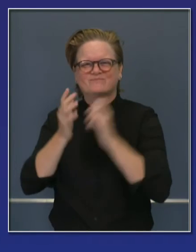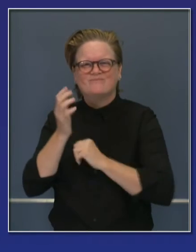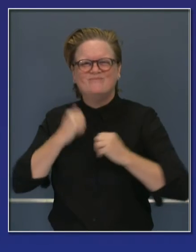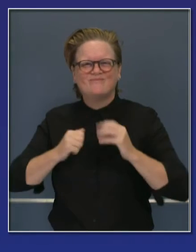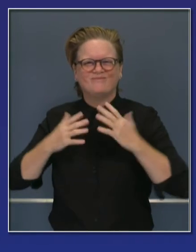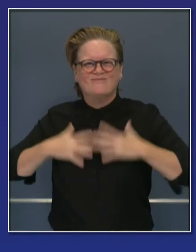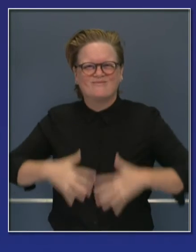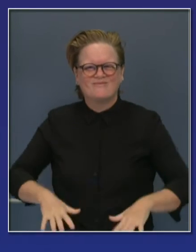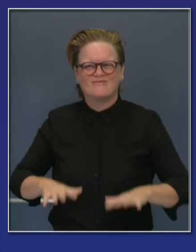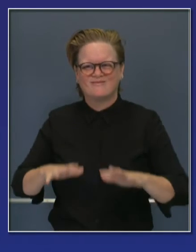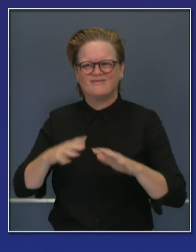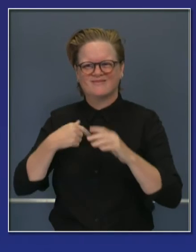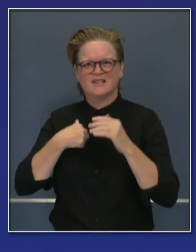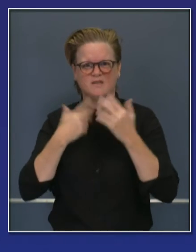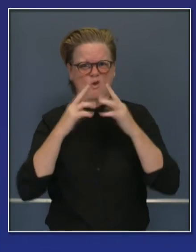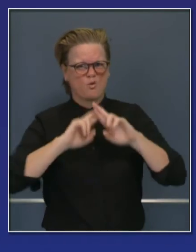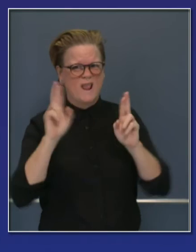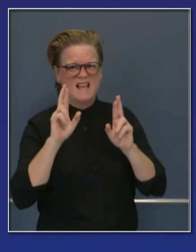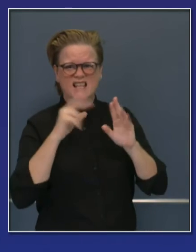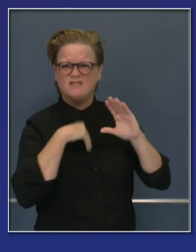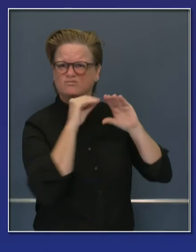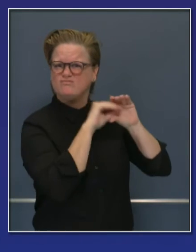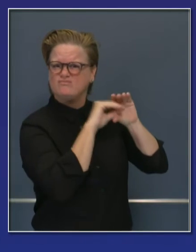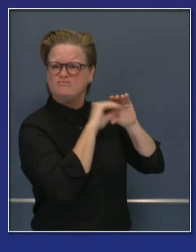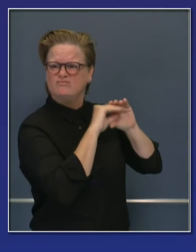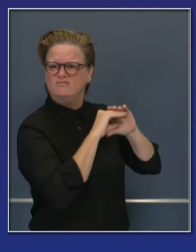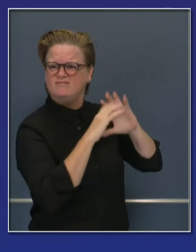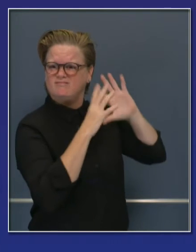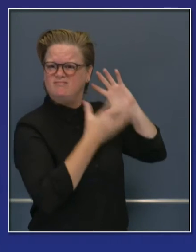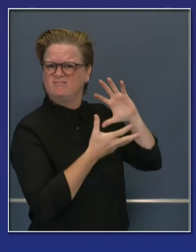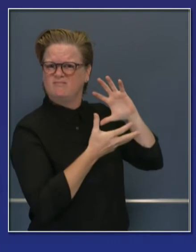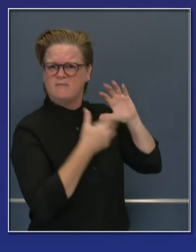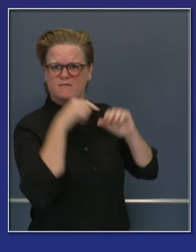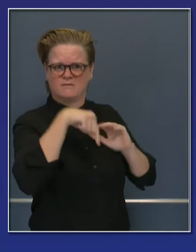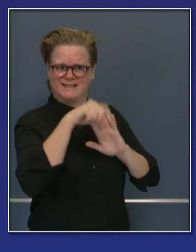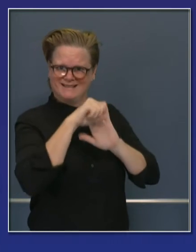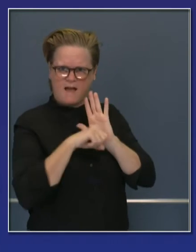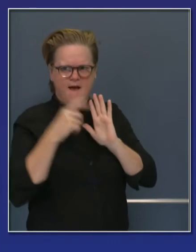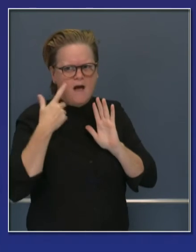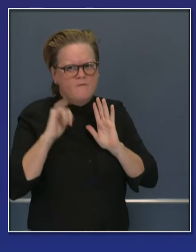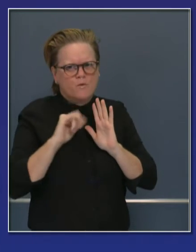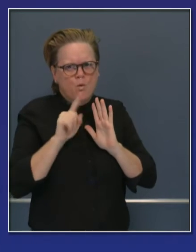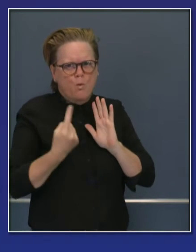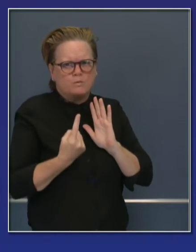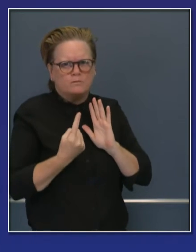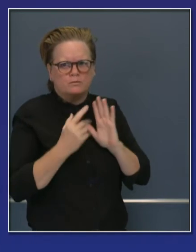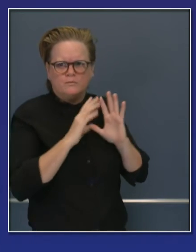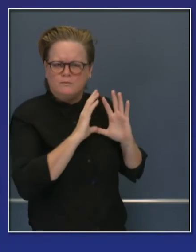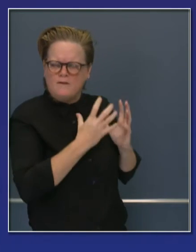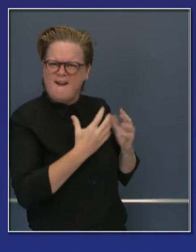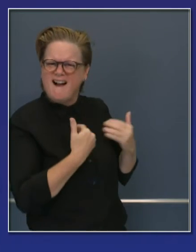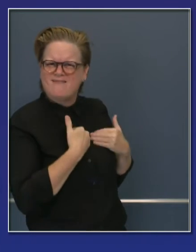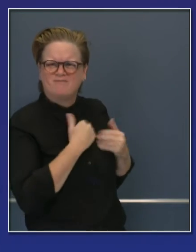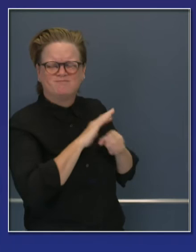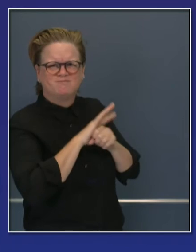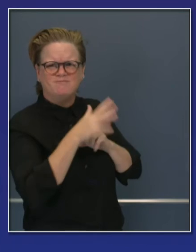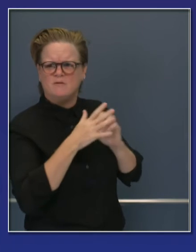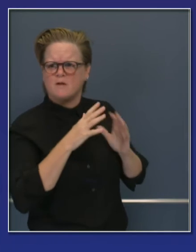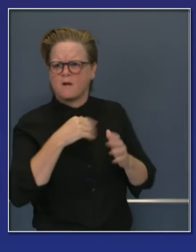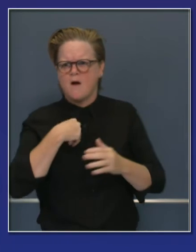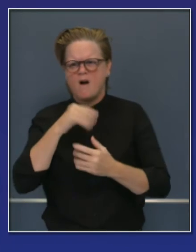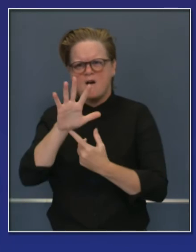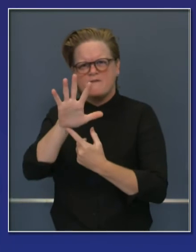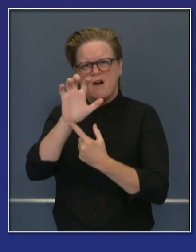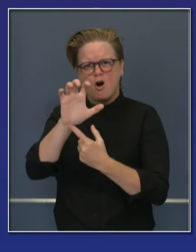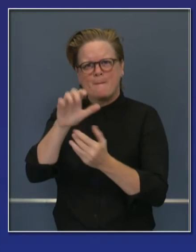storage facilities. This is what the state of California currently has, well over 500 million units of surgical